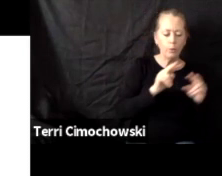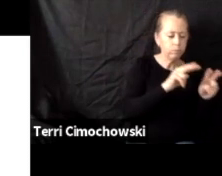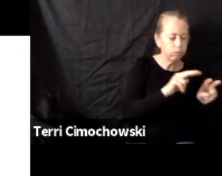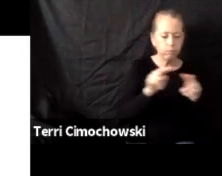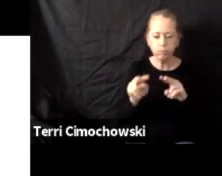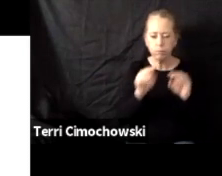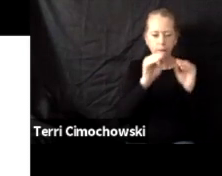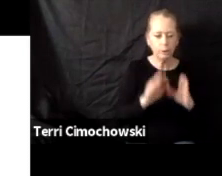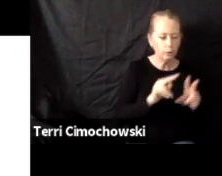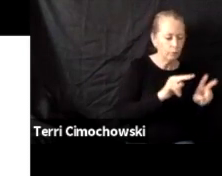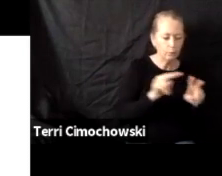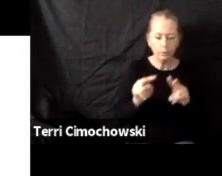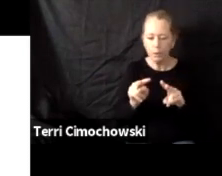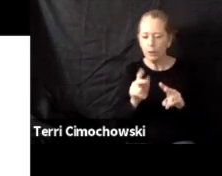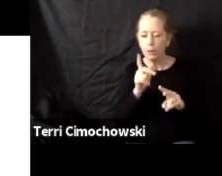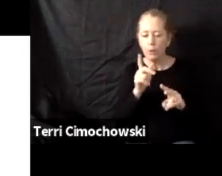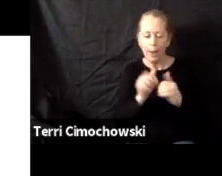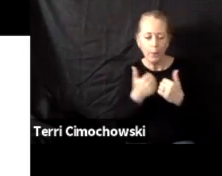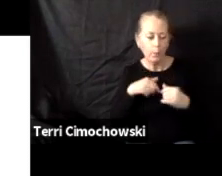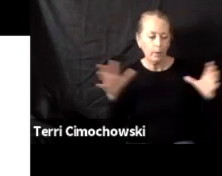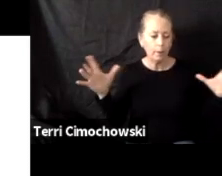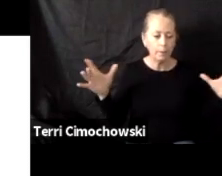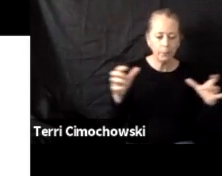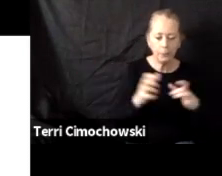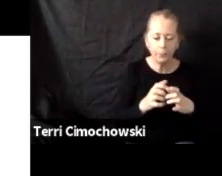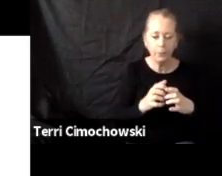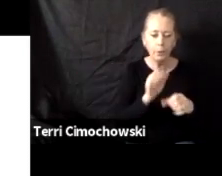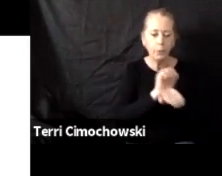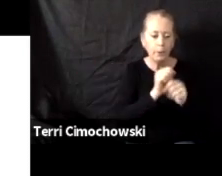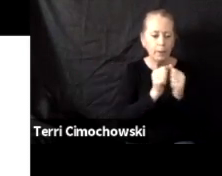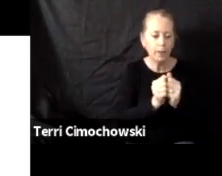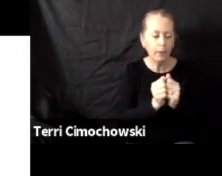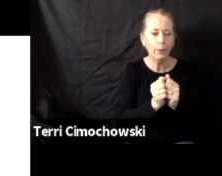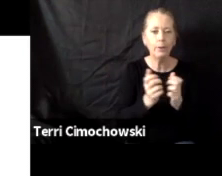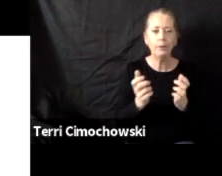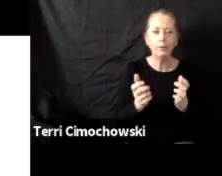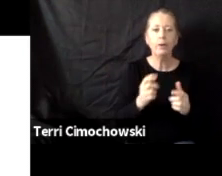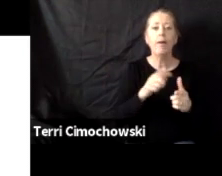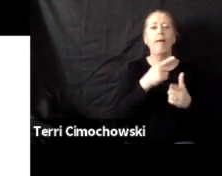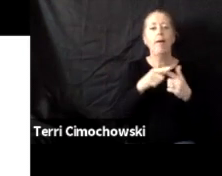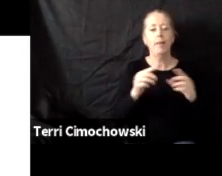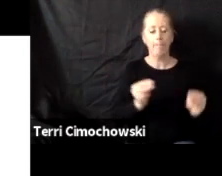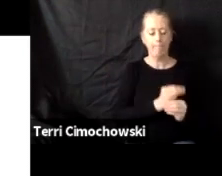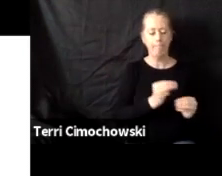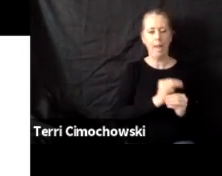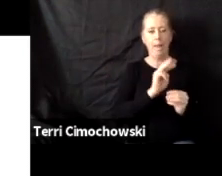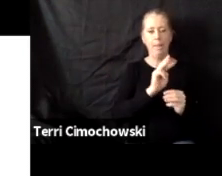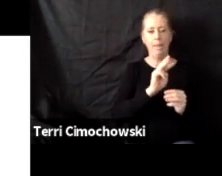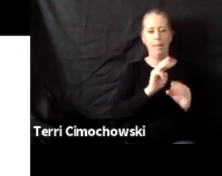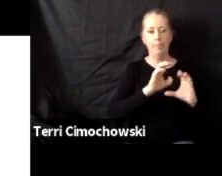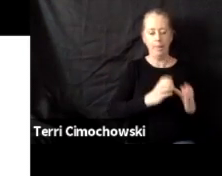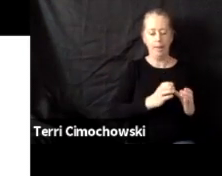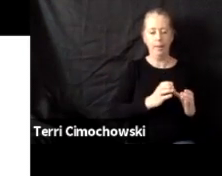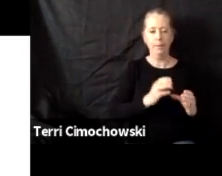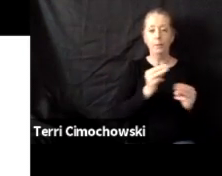students and bringing those together. So how do we really incorporate that into a literacy block? and then also a math block. So math, very